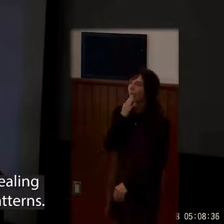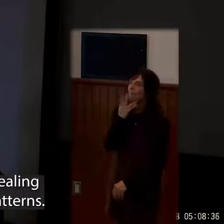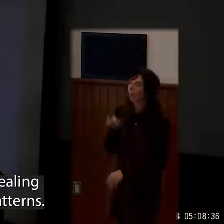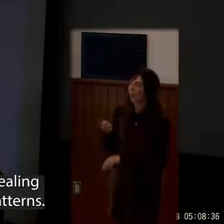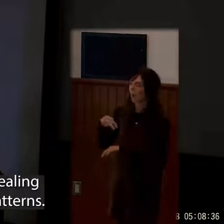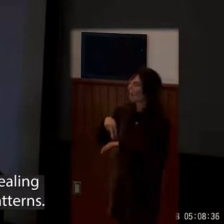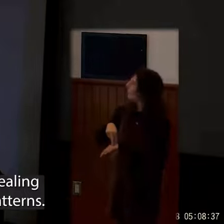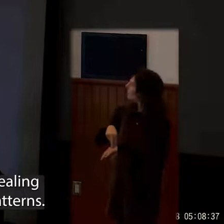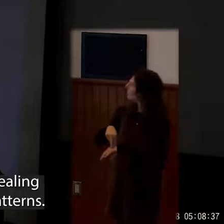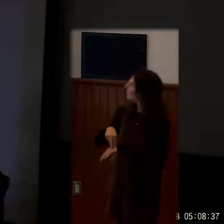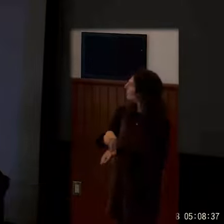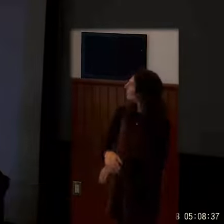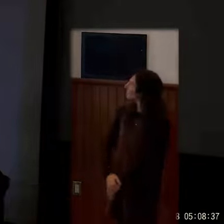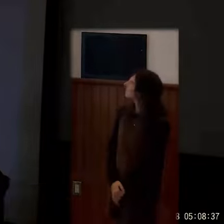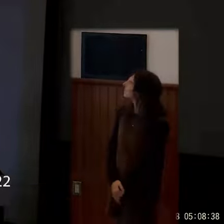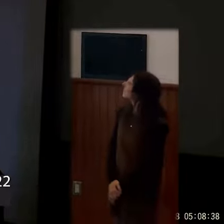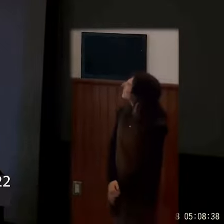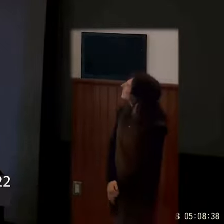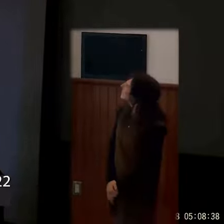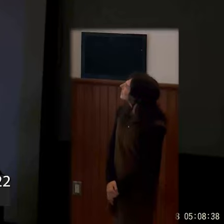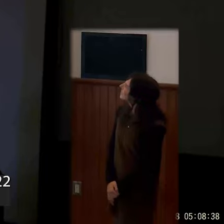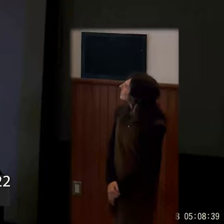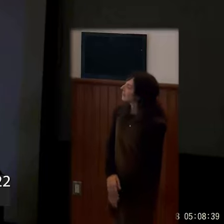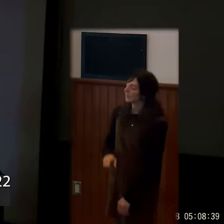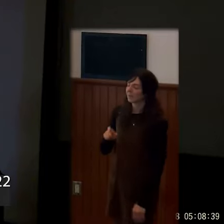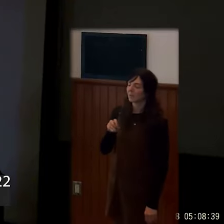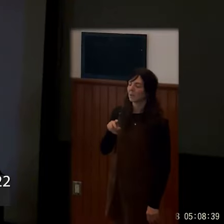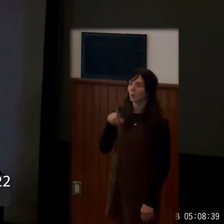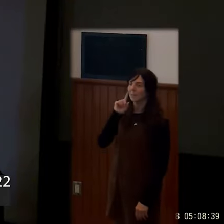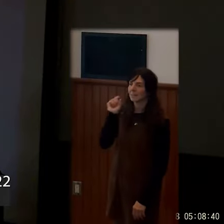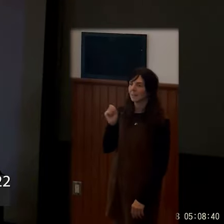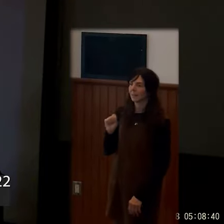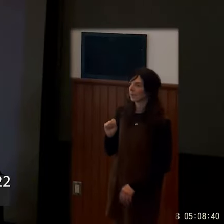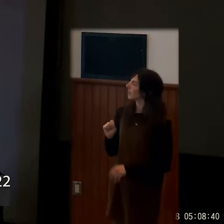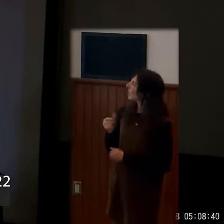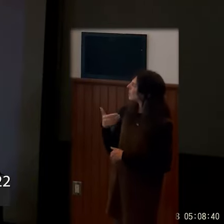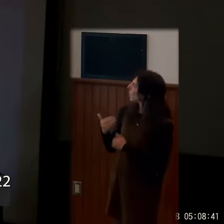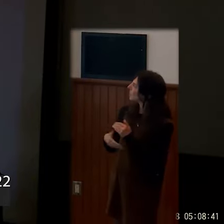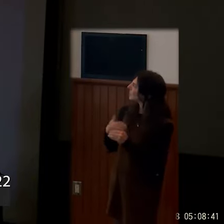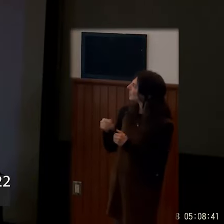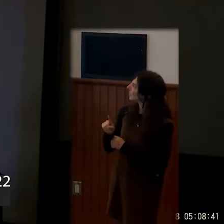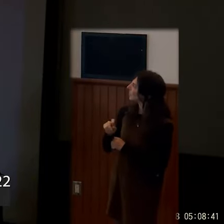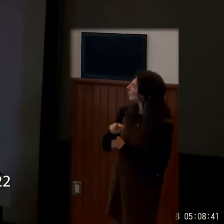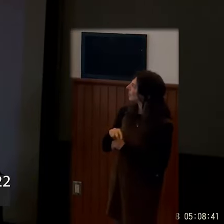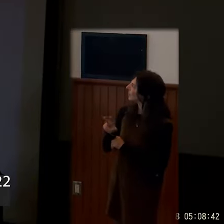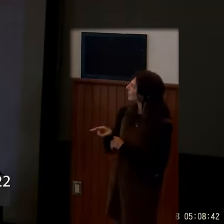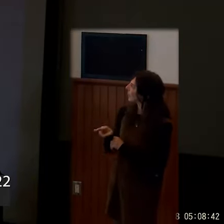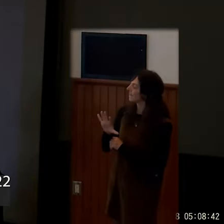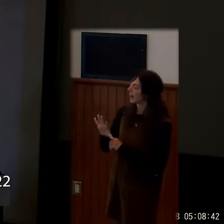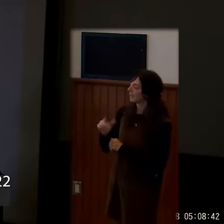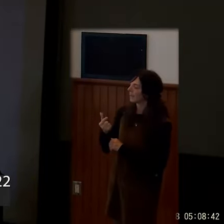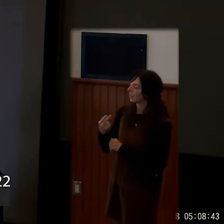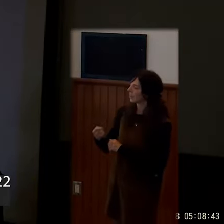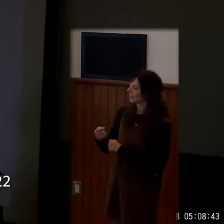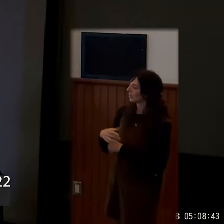with circuited patterns. A Xenosilver 2020 processor .122, 5